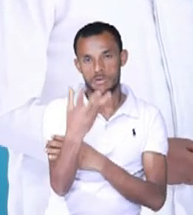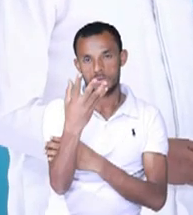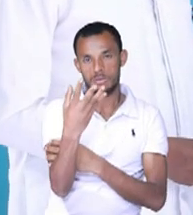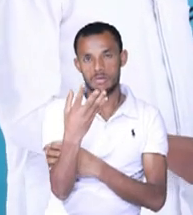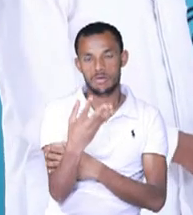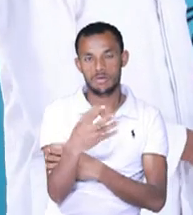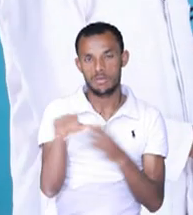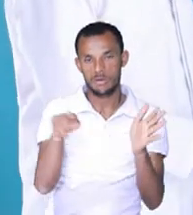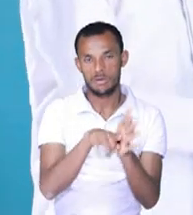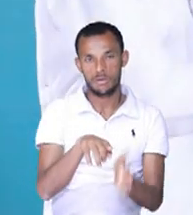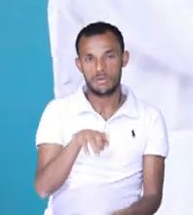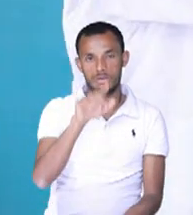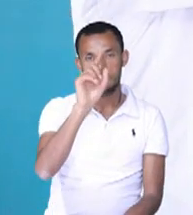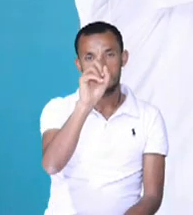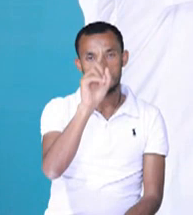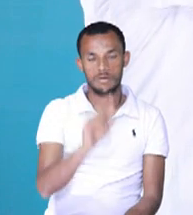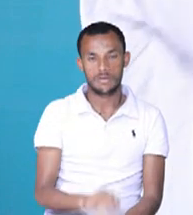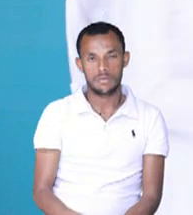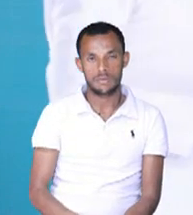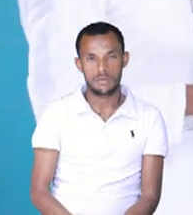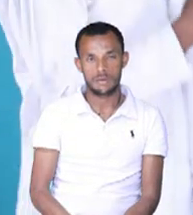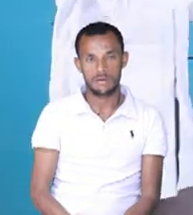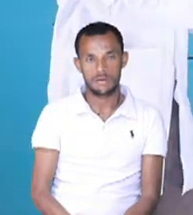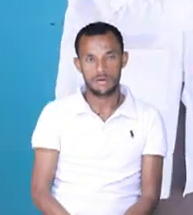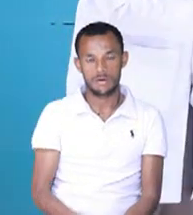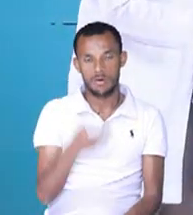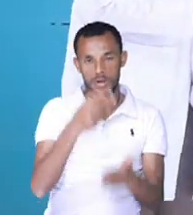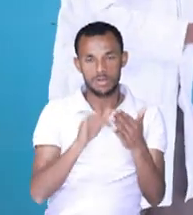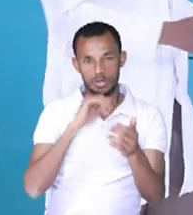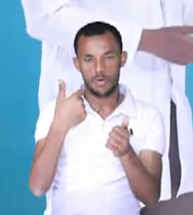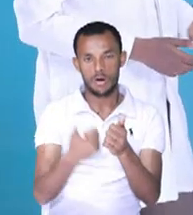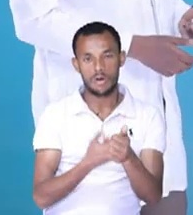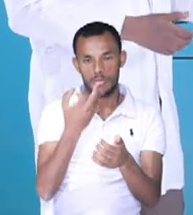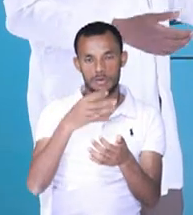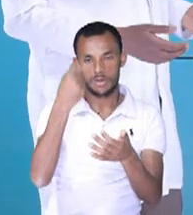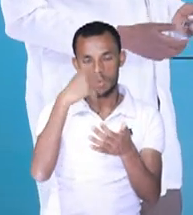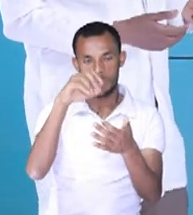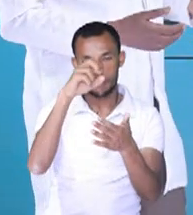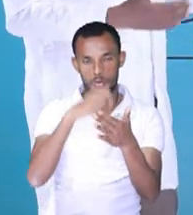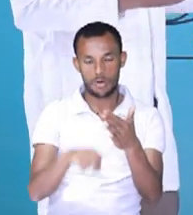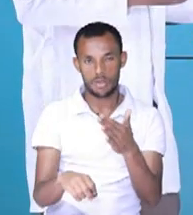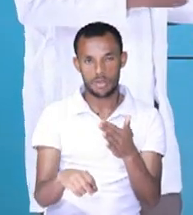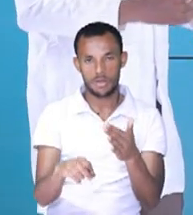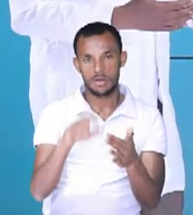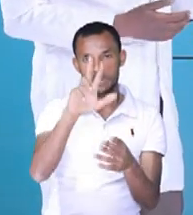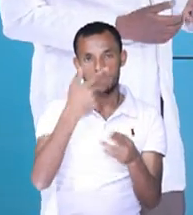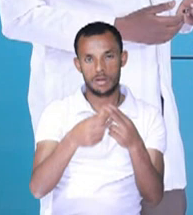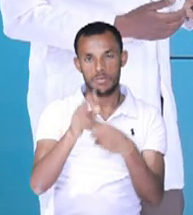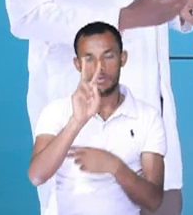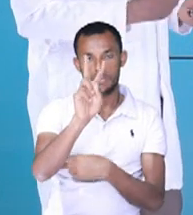to -1 it will be. So, what is the order of the product? The order of the product is 3 by